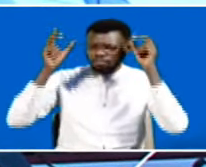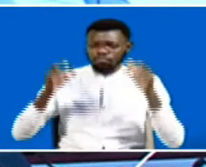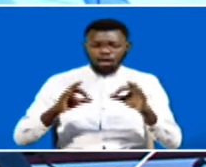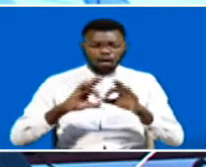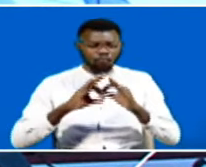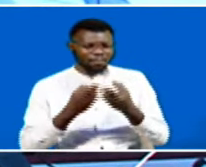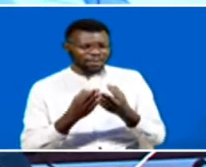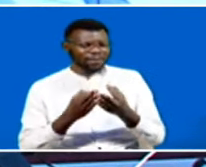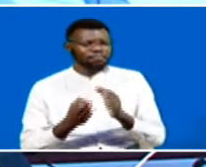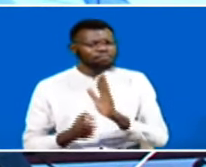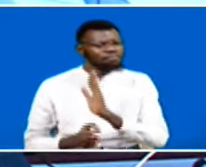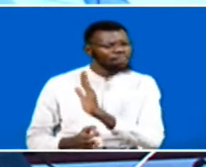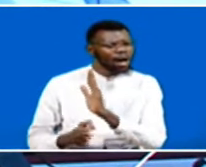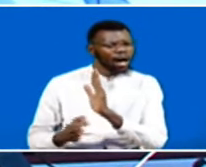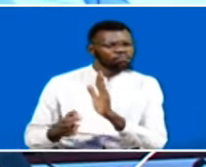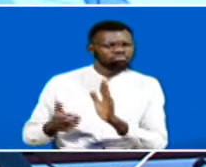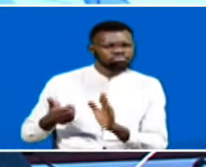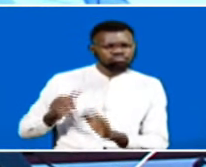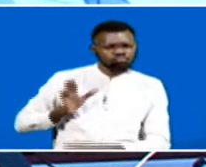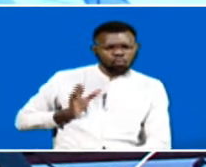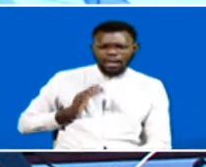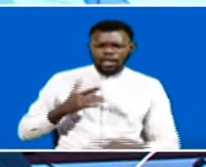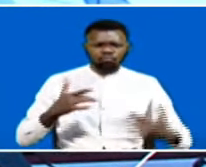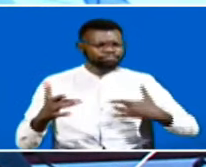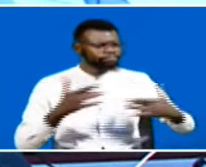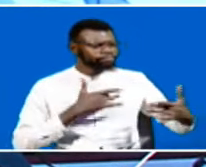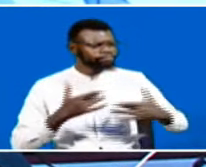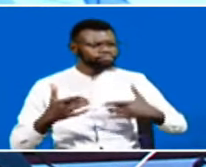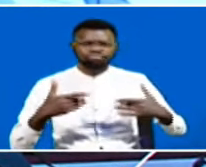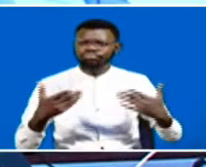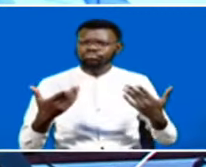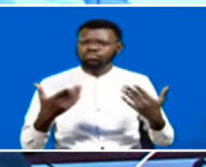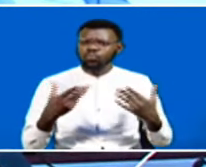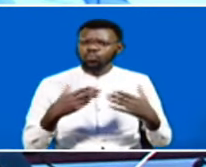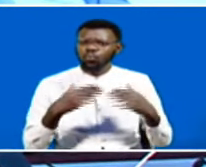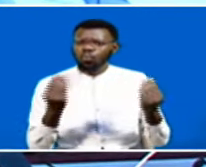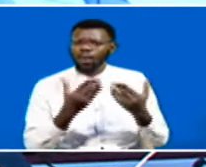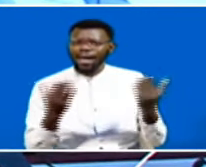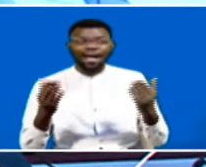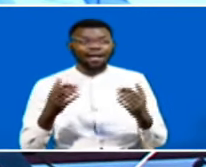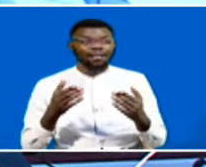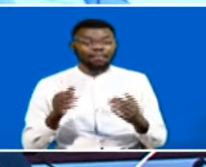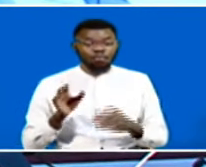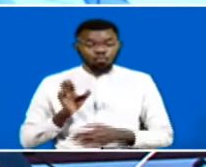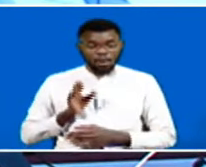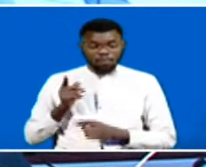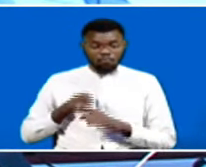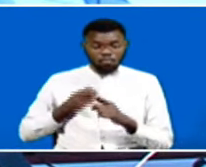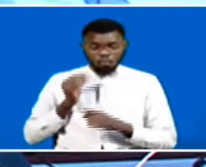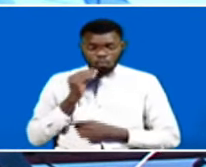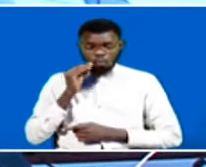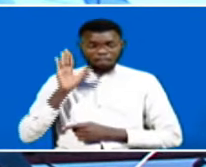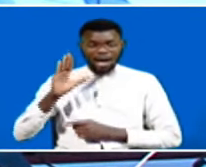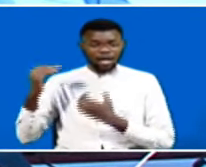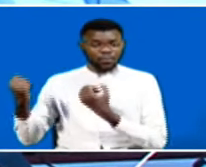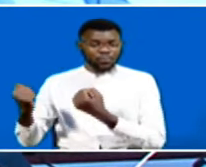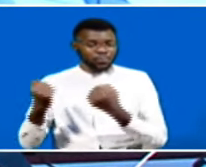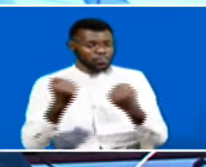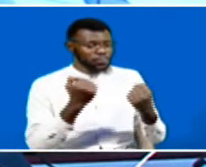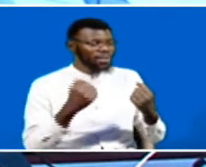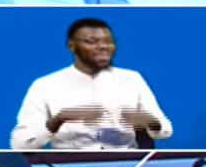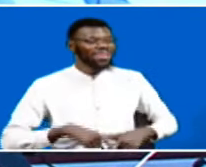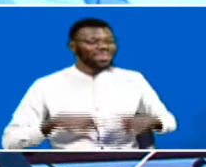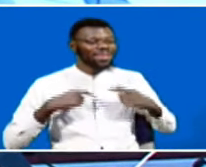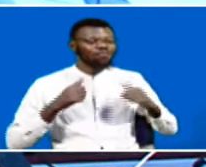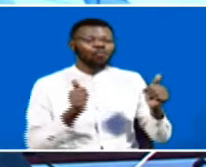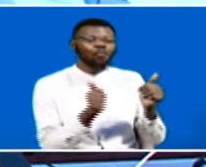got concerned over her whereabouts. Wahu had traveled from her home in Gatundu in mid-January to live with a brother